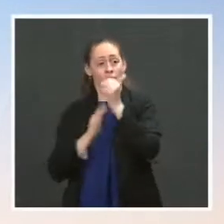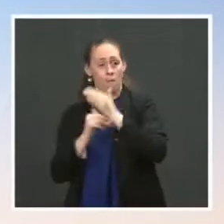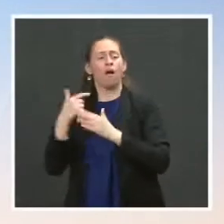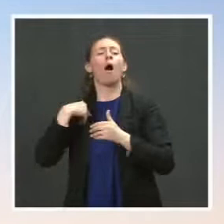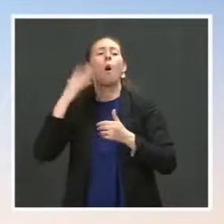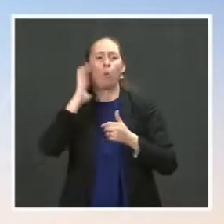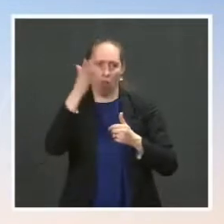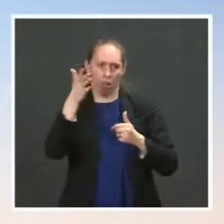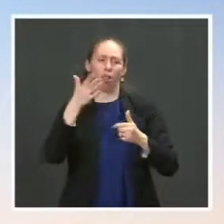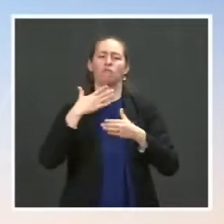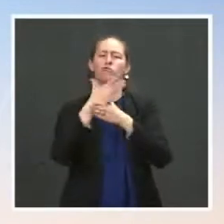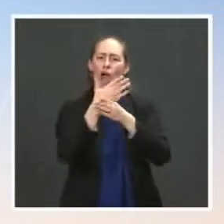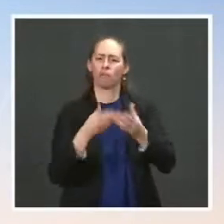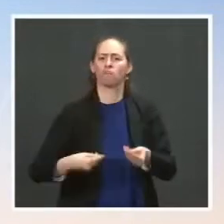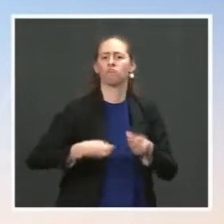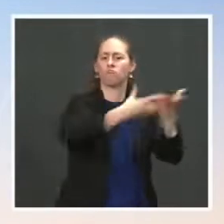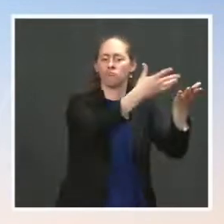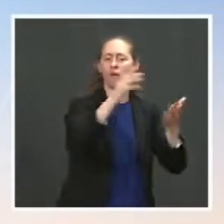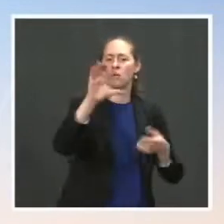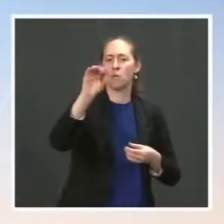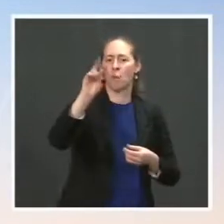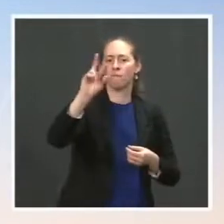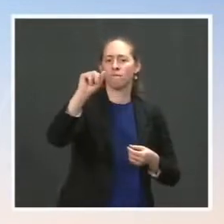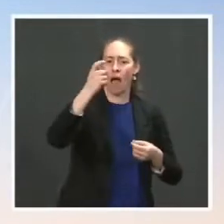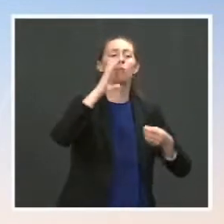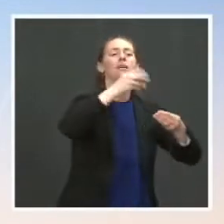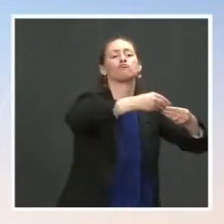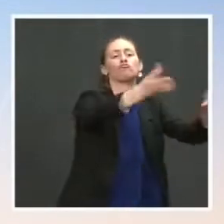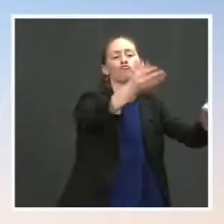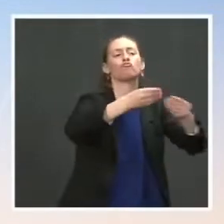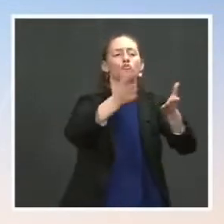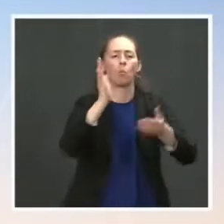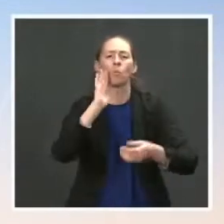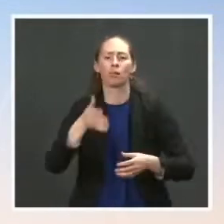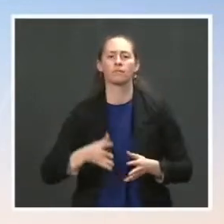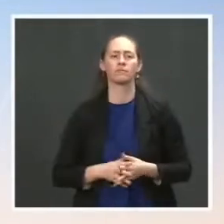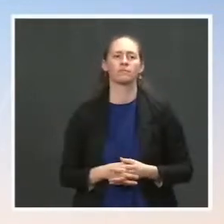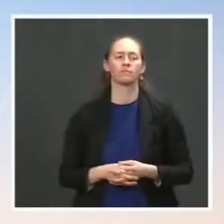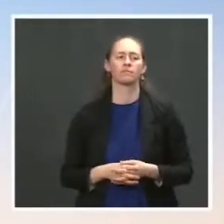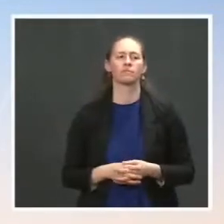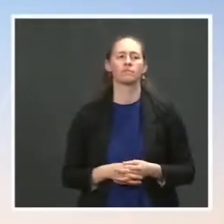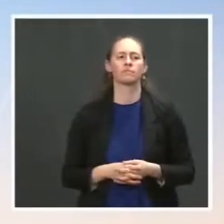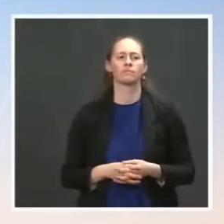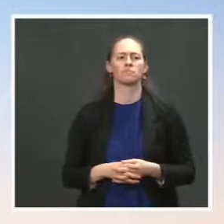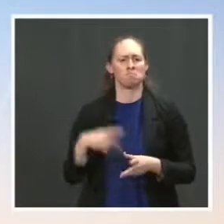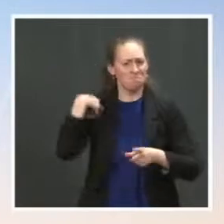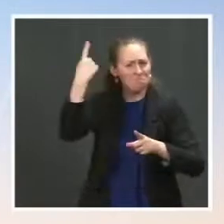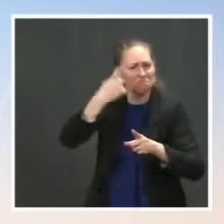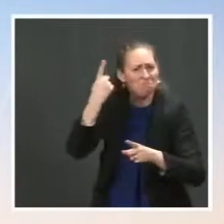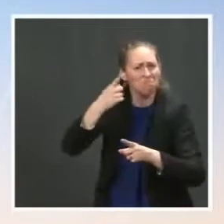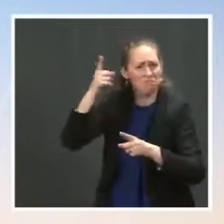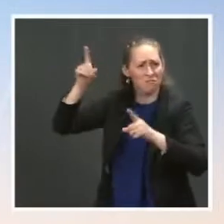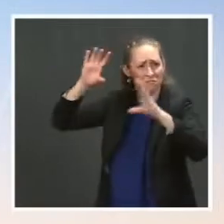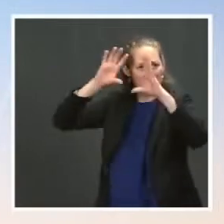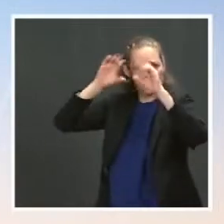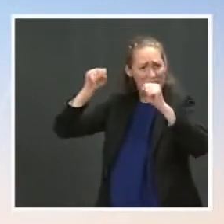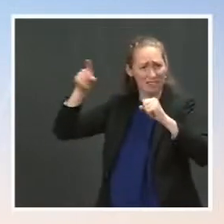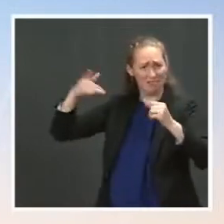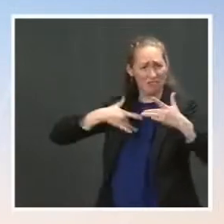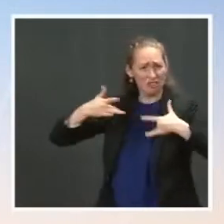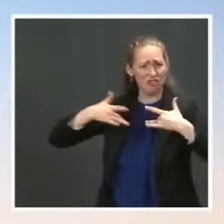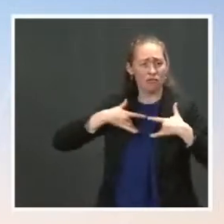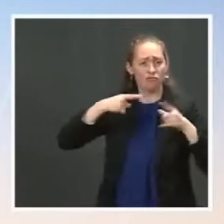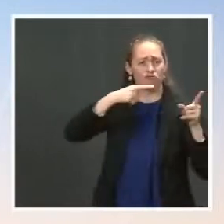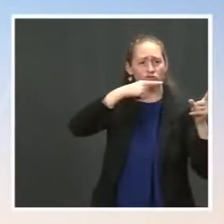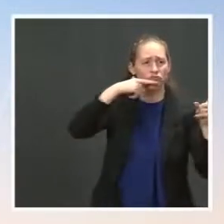the administration is concerned about Russia's increased military presence in the border mm-hmm. with Ukraine. Can you confirm reporting that